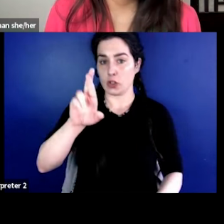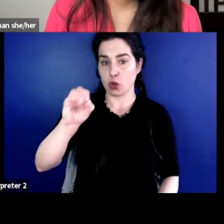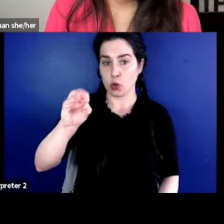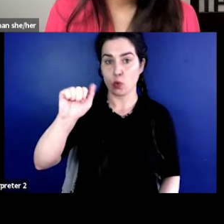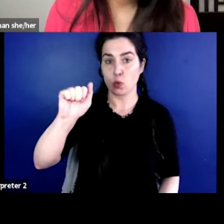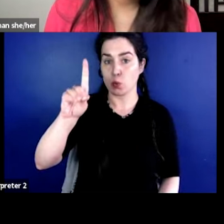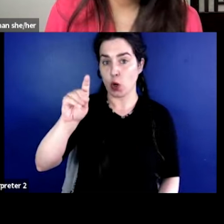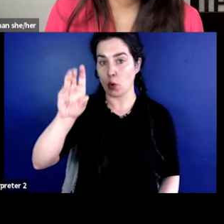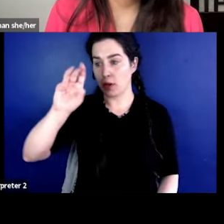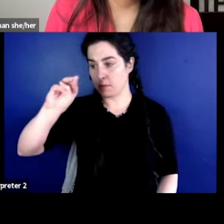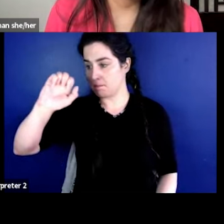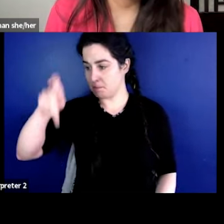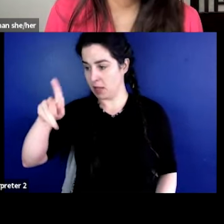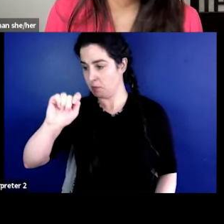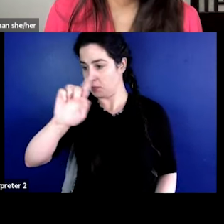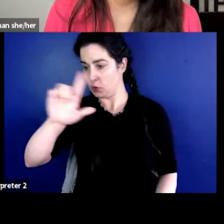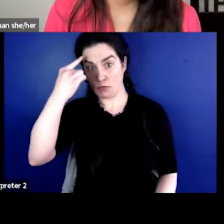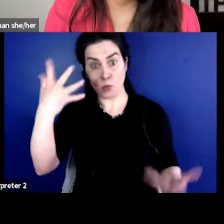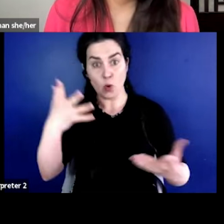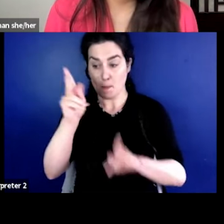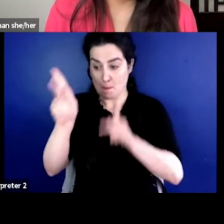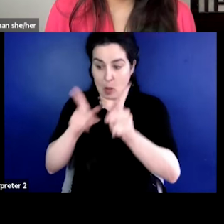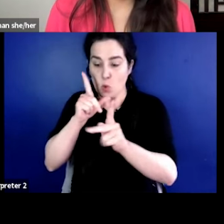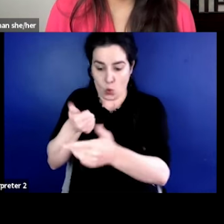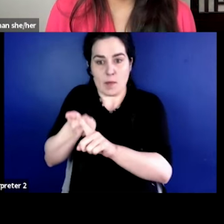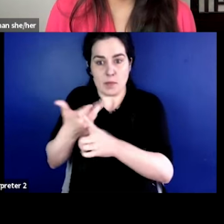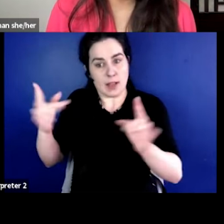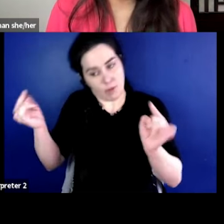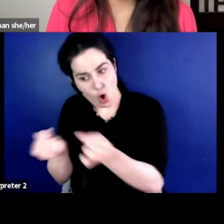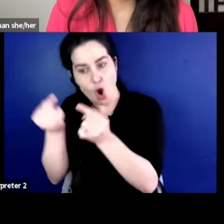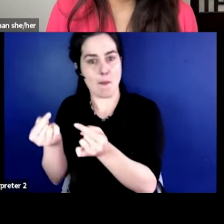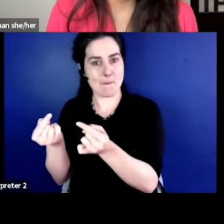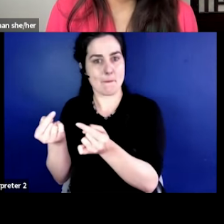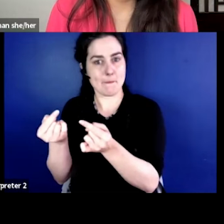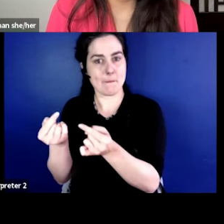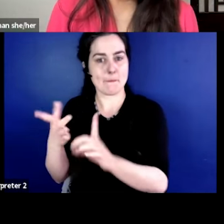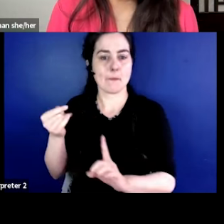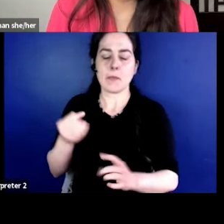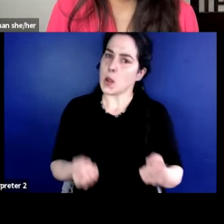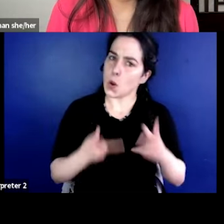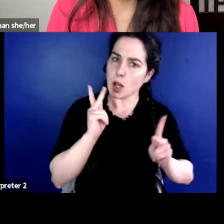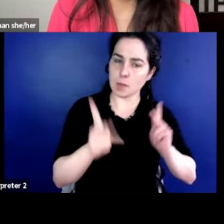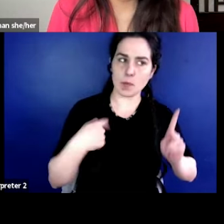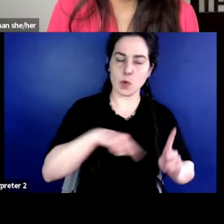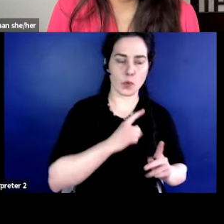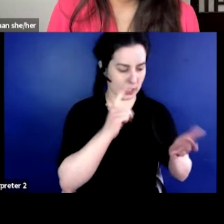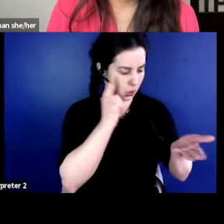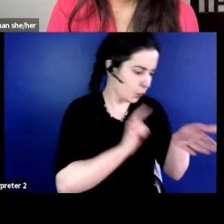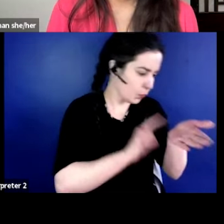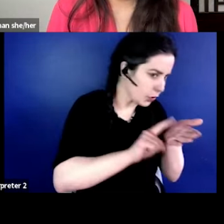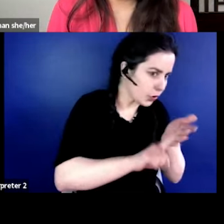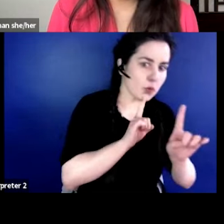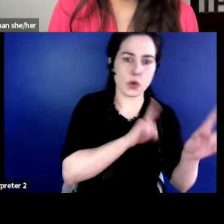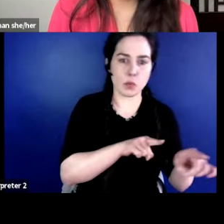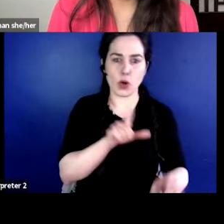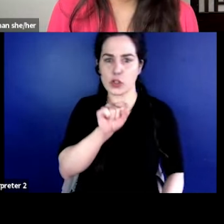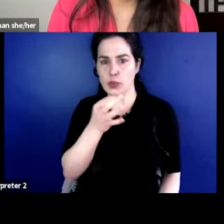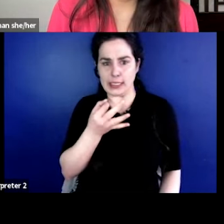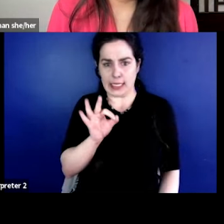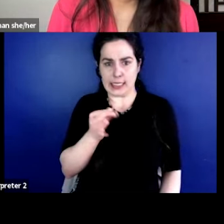harm. A lot of the conversation that came up from when we did our initial research report, Courage to Act in 2019, a lot of